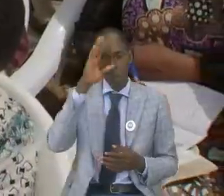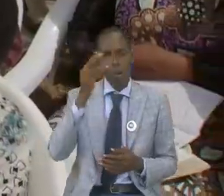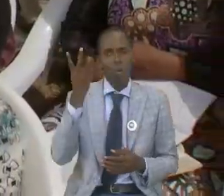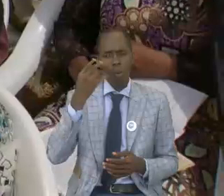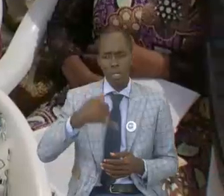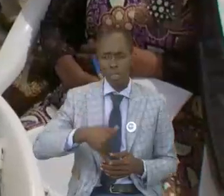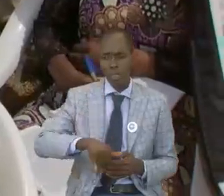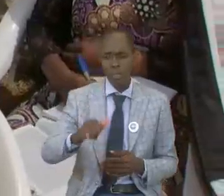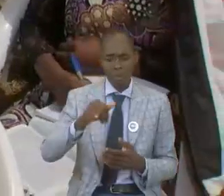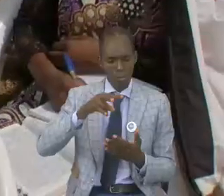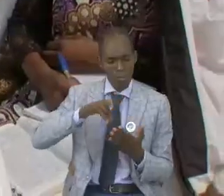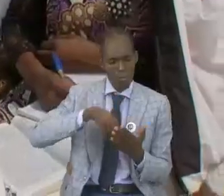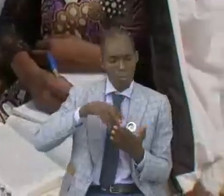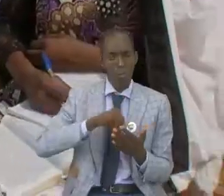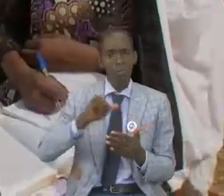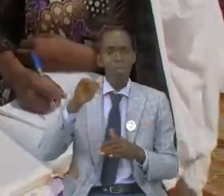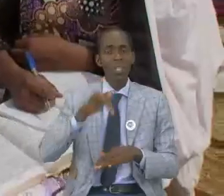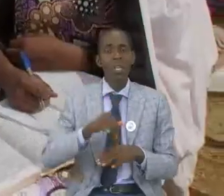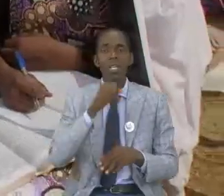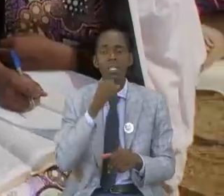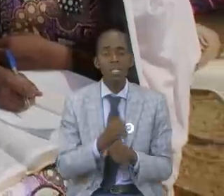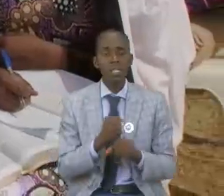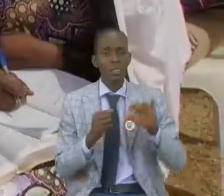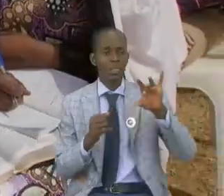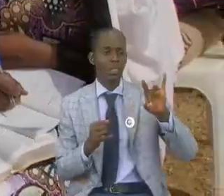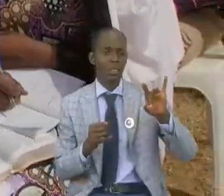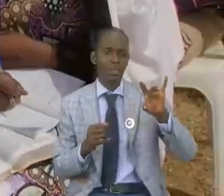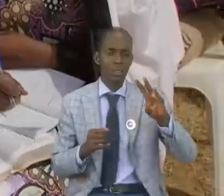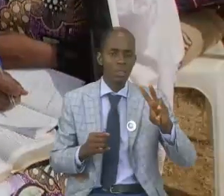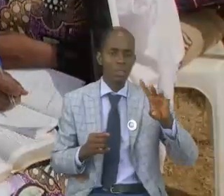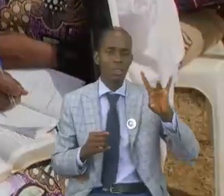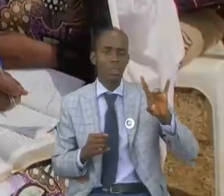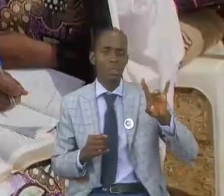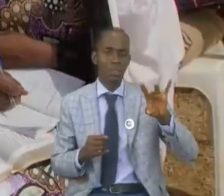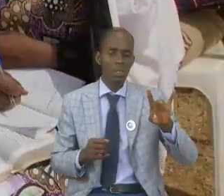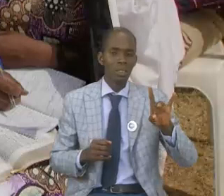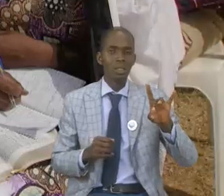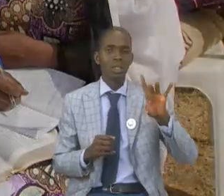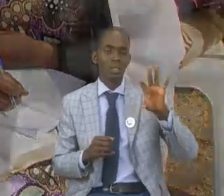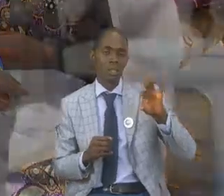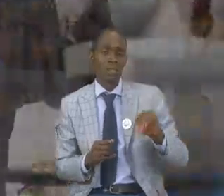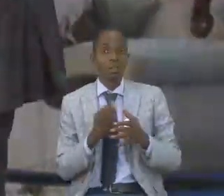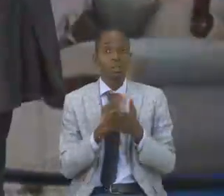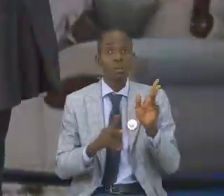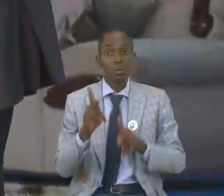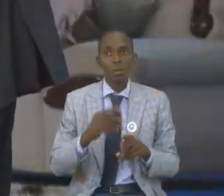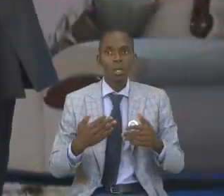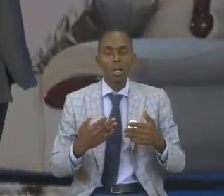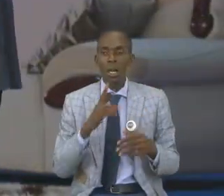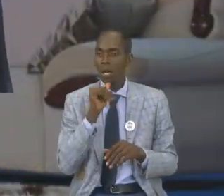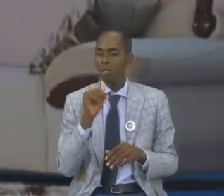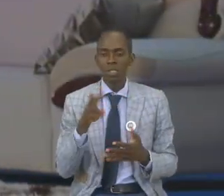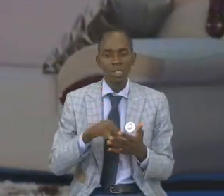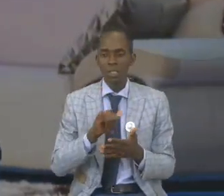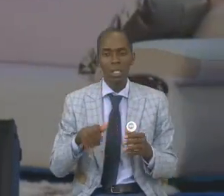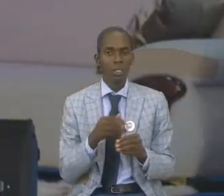reading at 86 or 88 or at 90. There are people that don't read anything anymore. They've